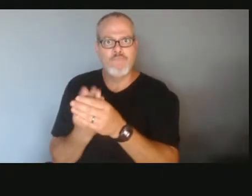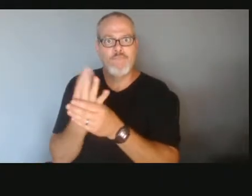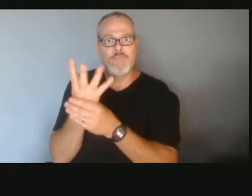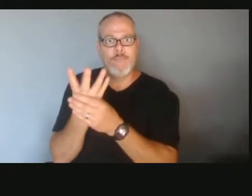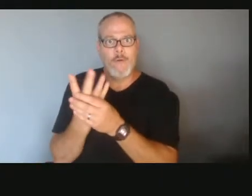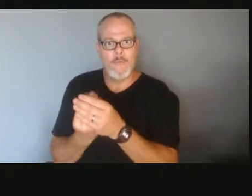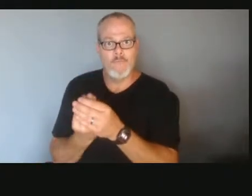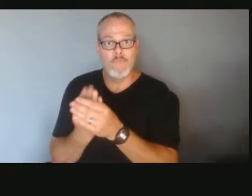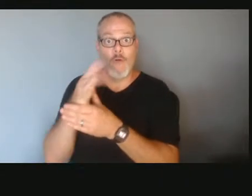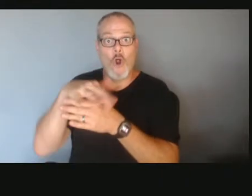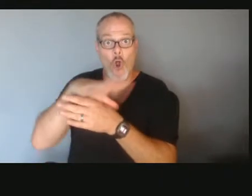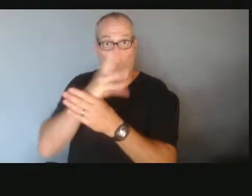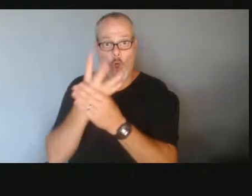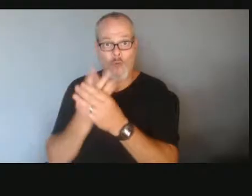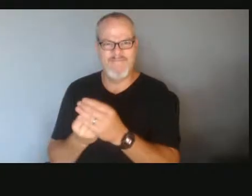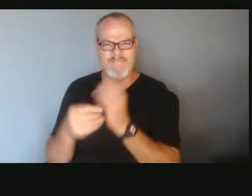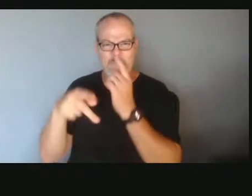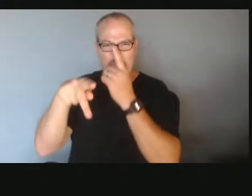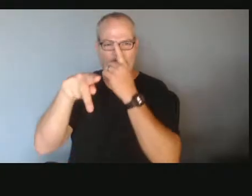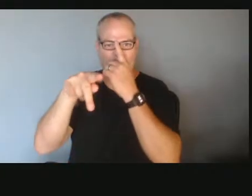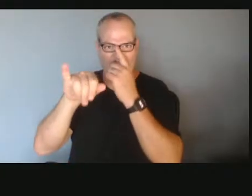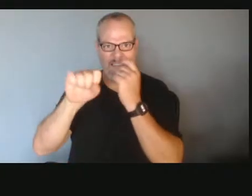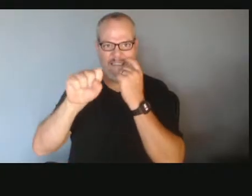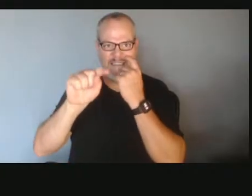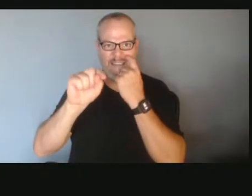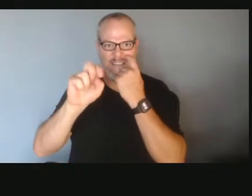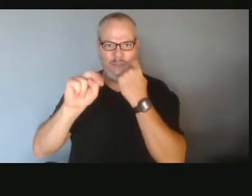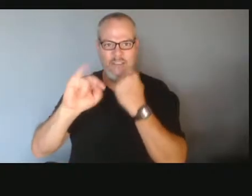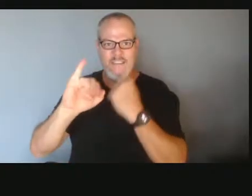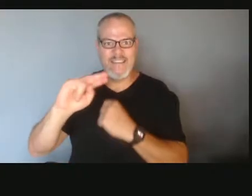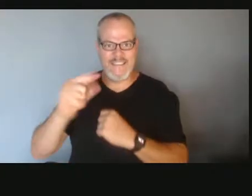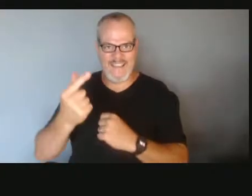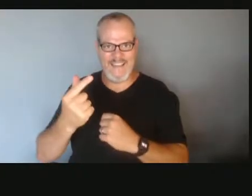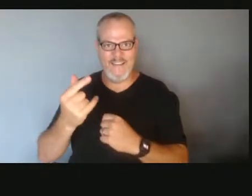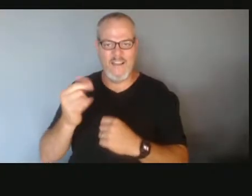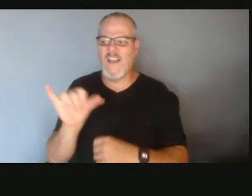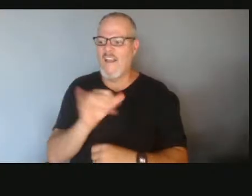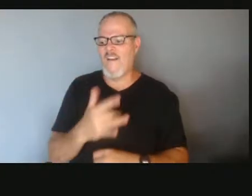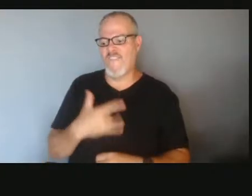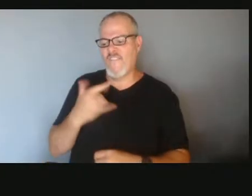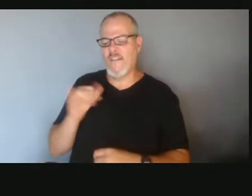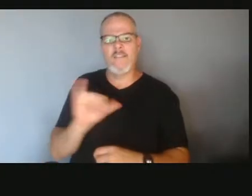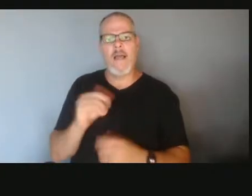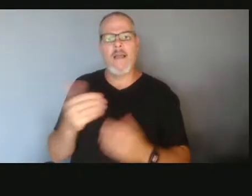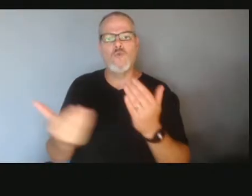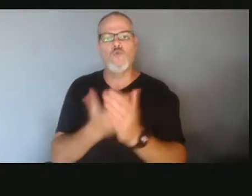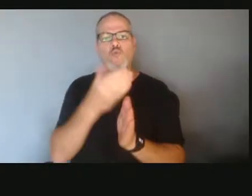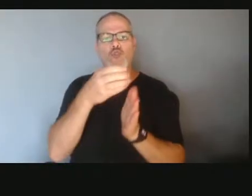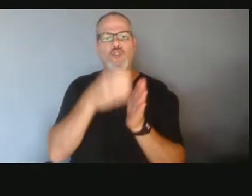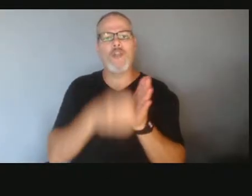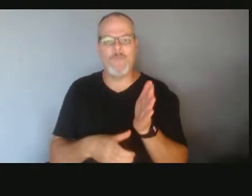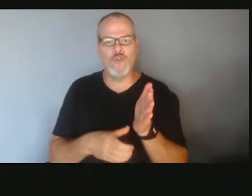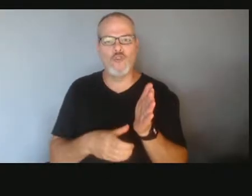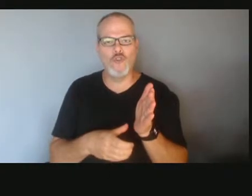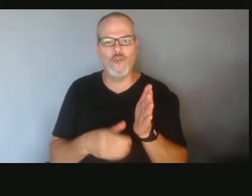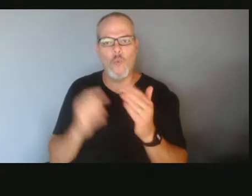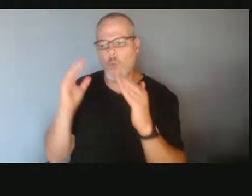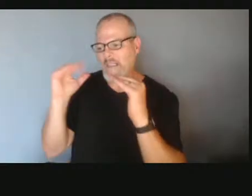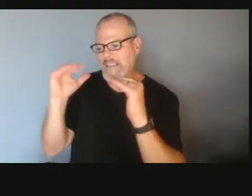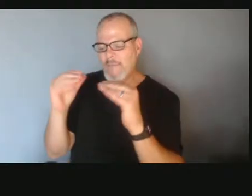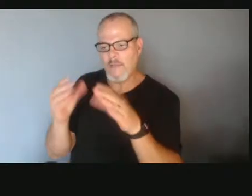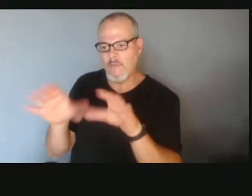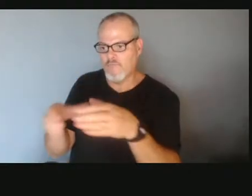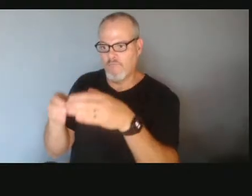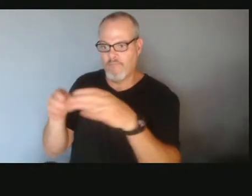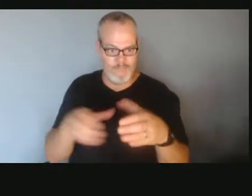So it's kind of a new chapter where we can expect those vents to reactivate,